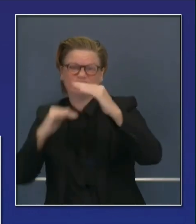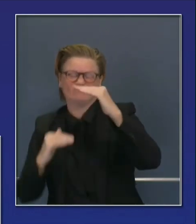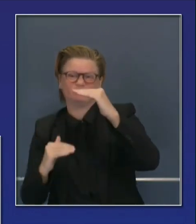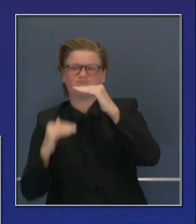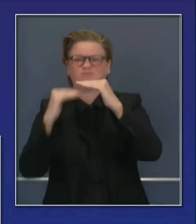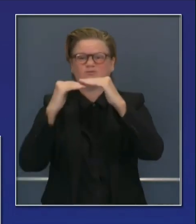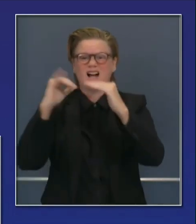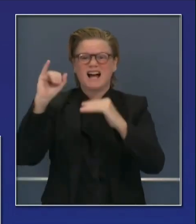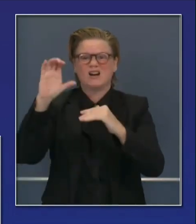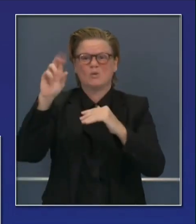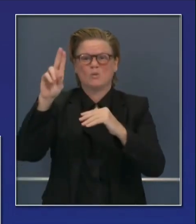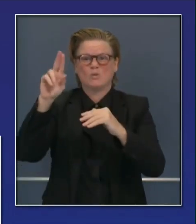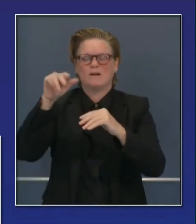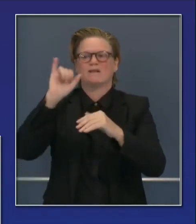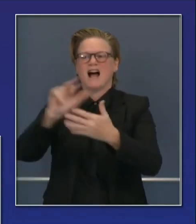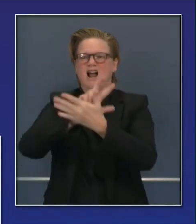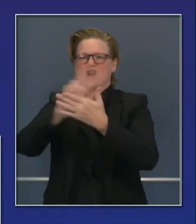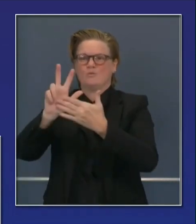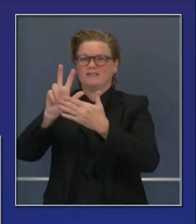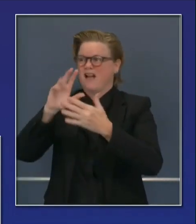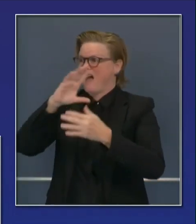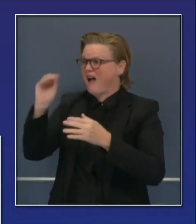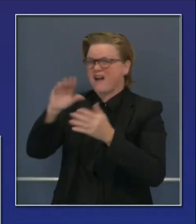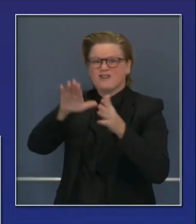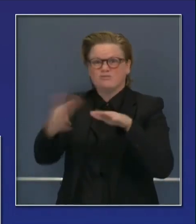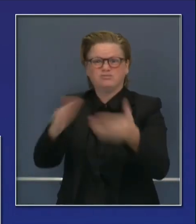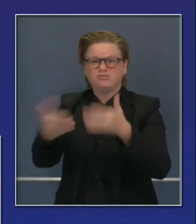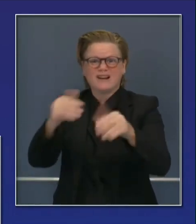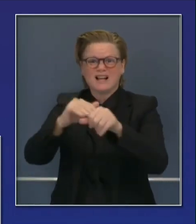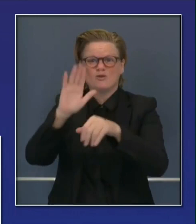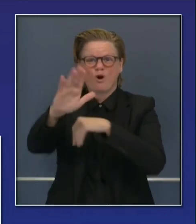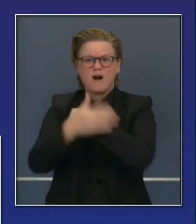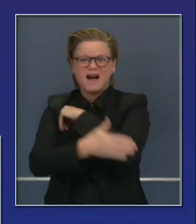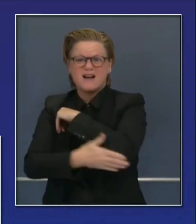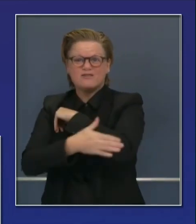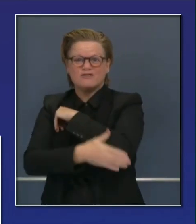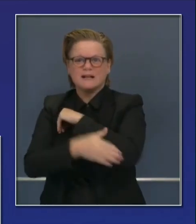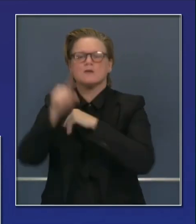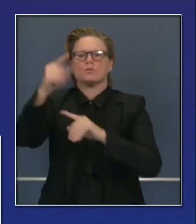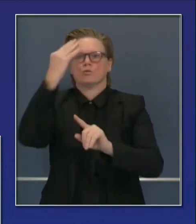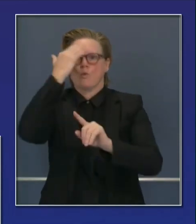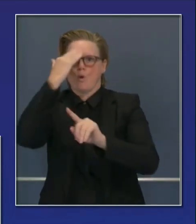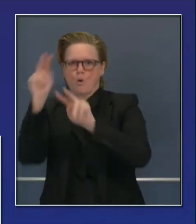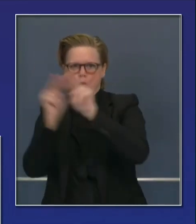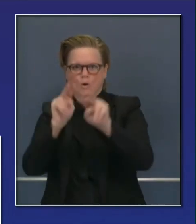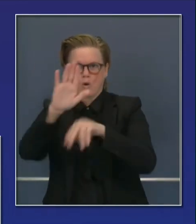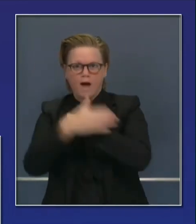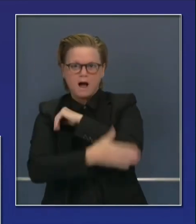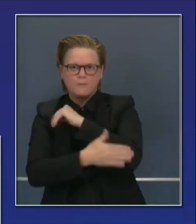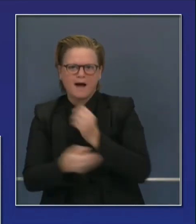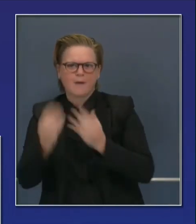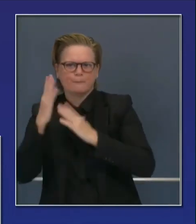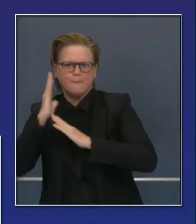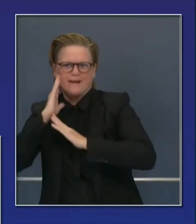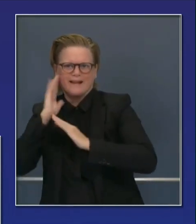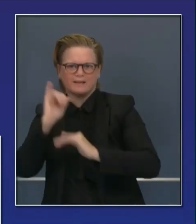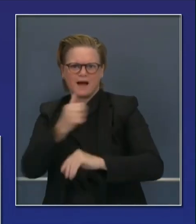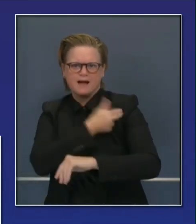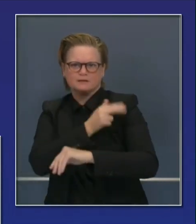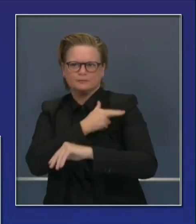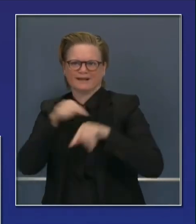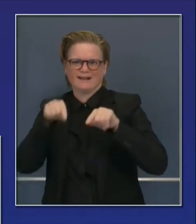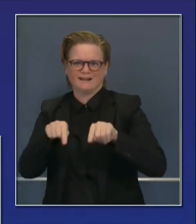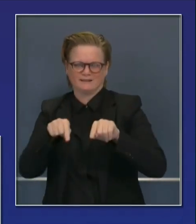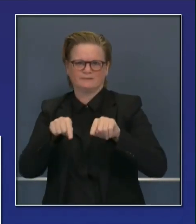state of California, we are moving from warm status to more active status. Accordingly, I'll